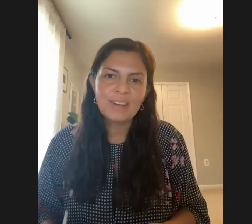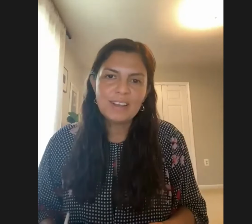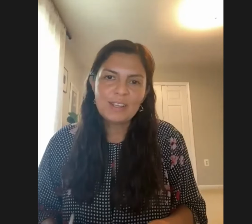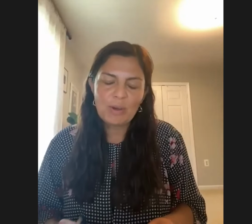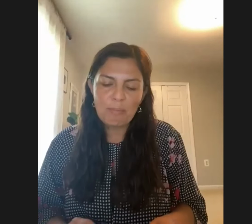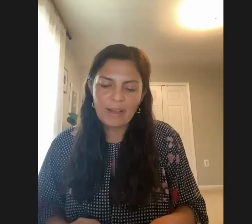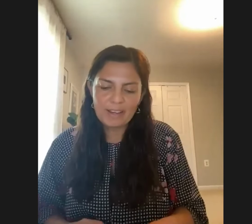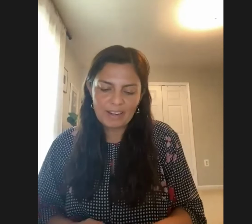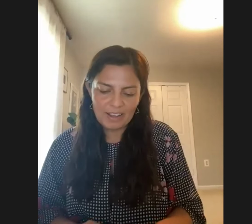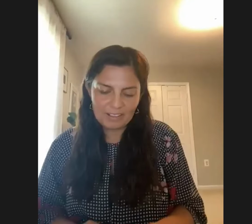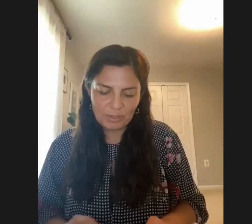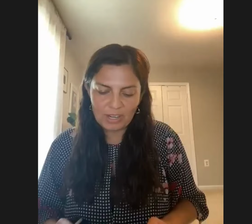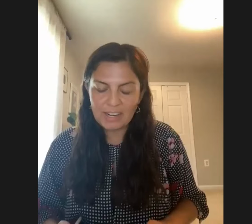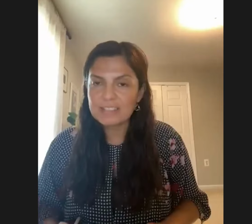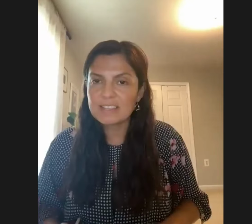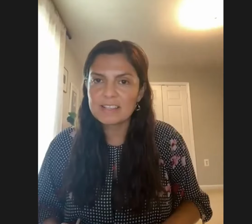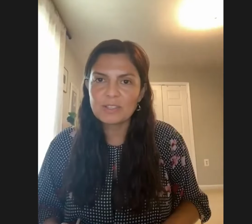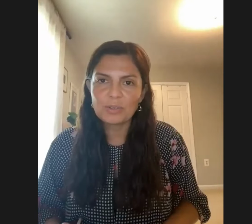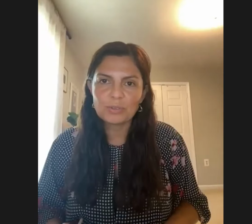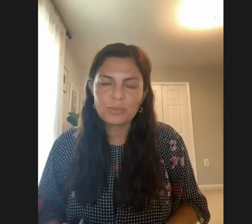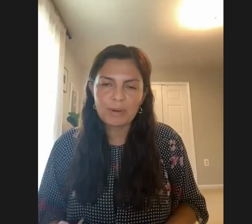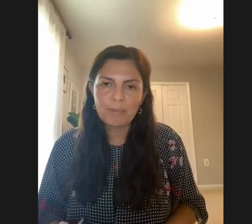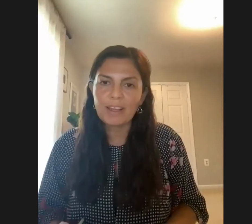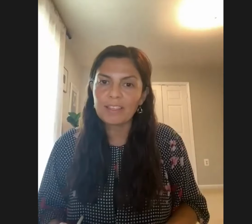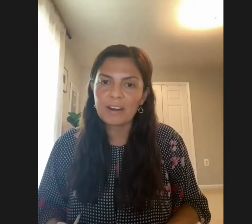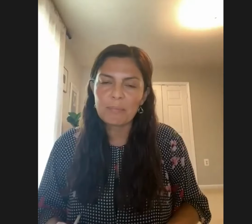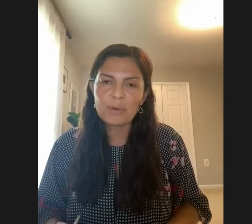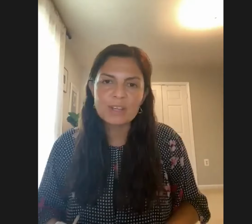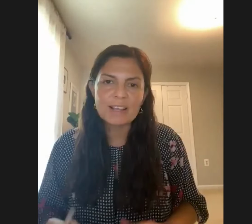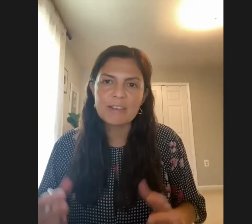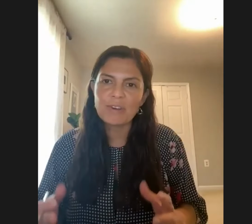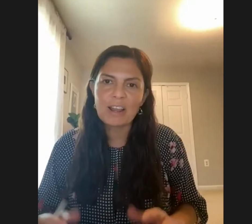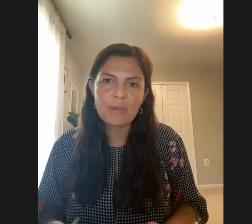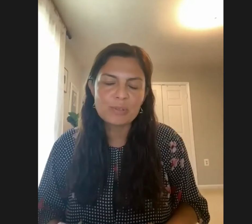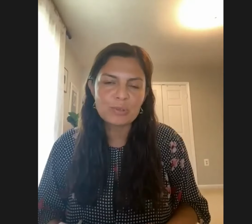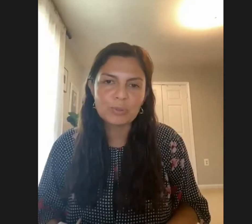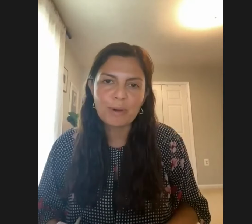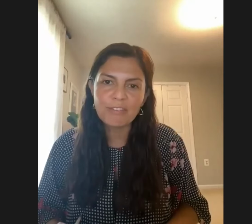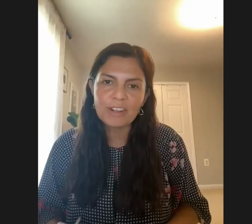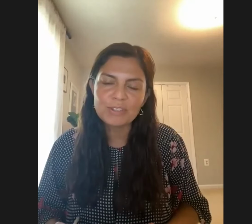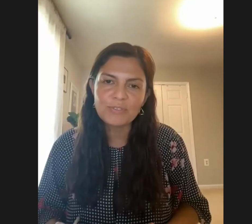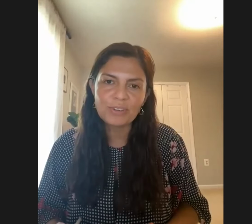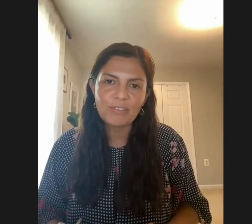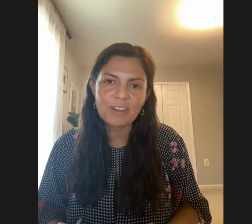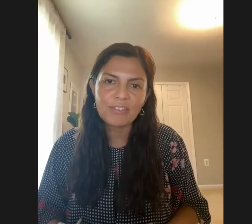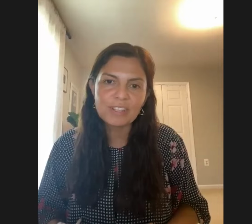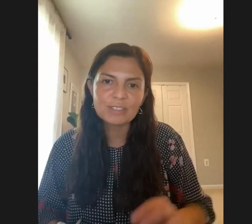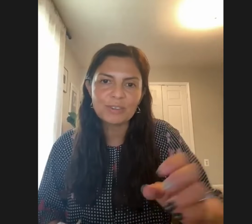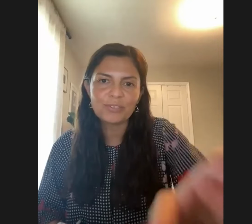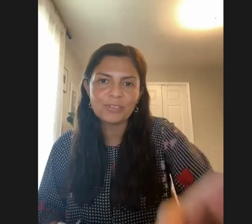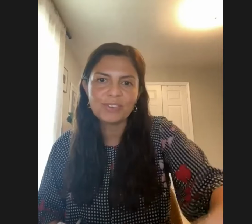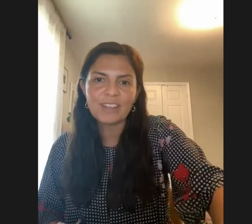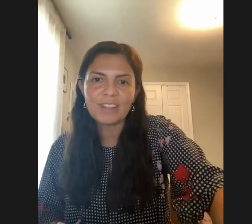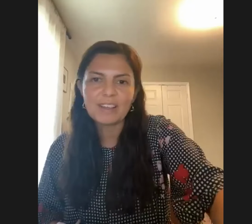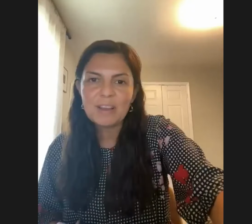for, applying the rural lenses, to the primary healthcare approach. If you allow me, I'm just going to paraphrase for the benefits